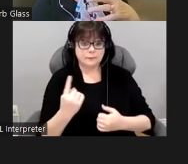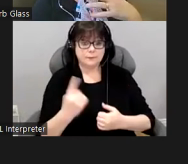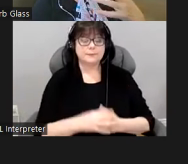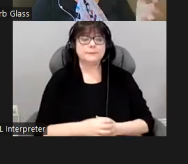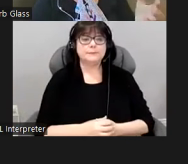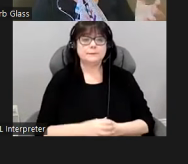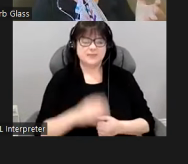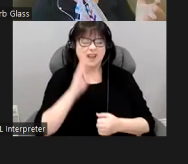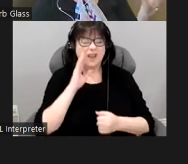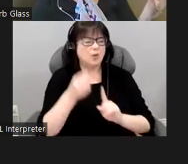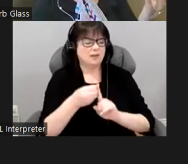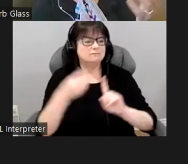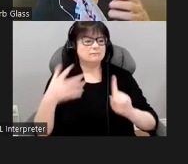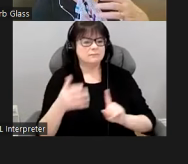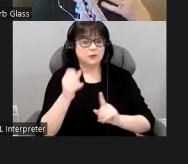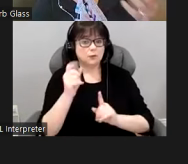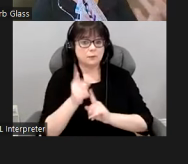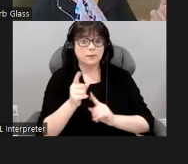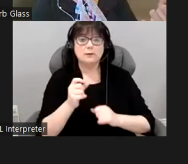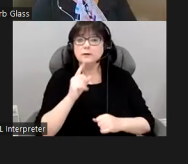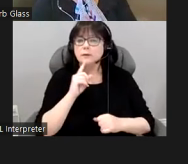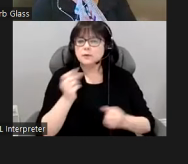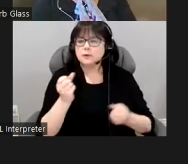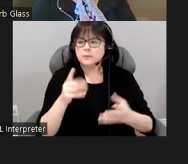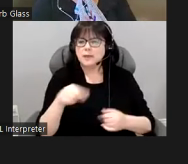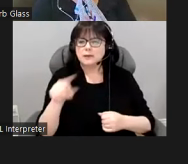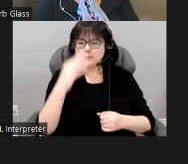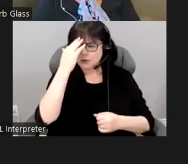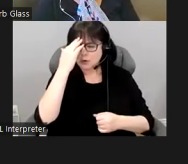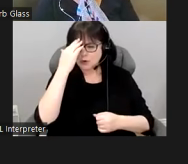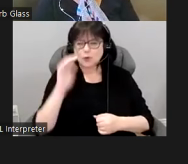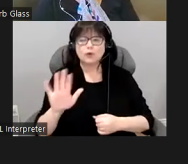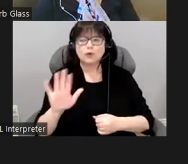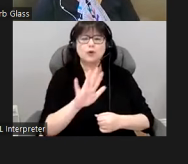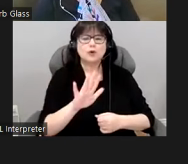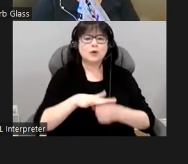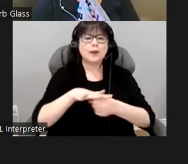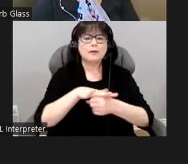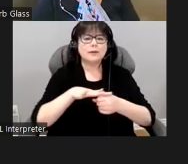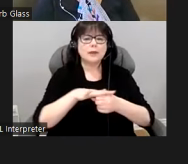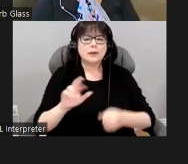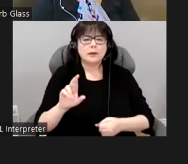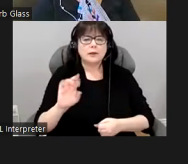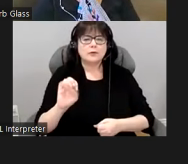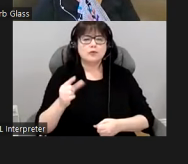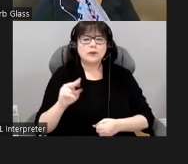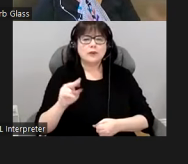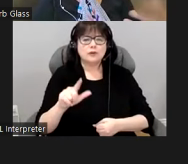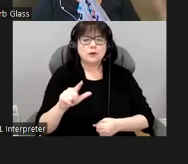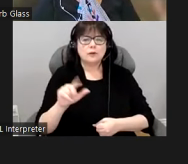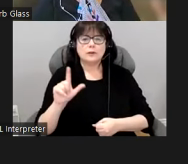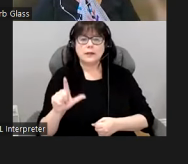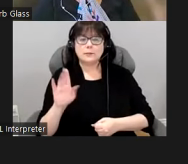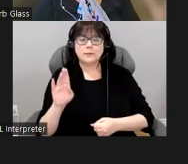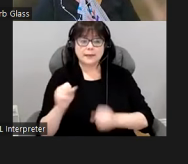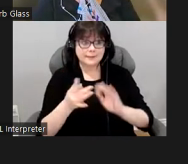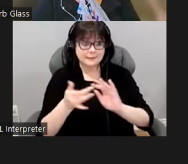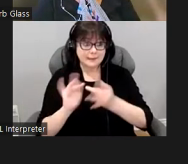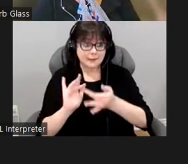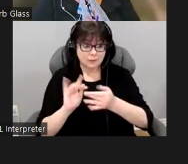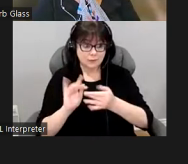I'm sure all of you are familiar with the regional LBS network in your area. And the 10